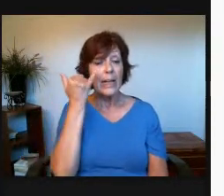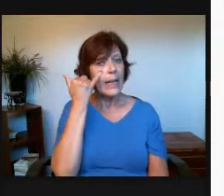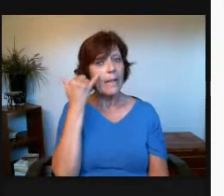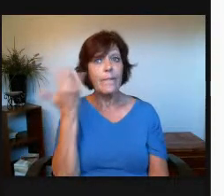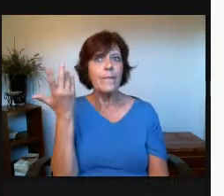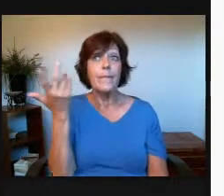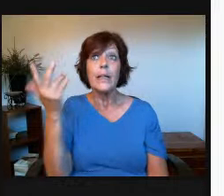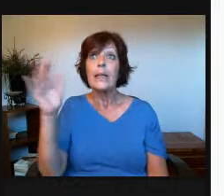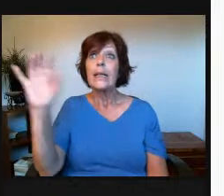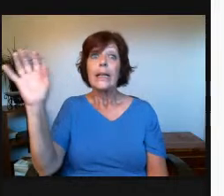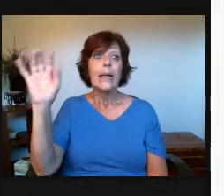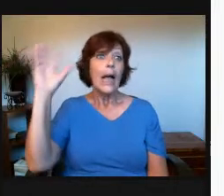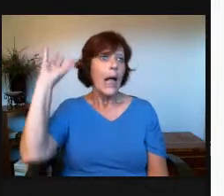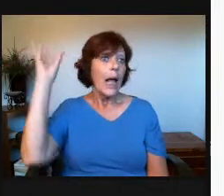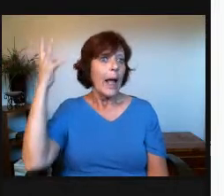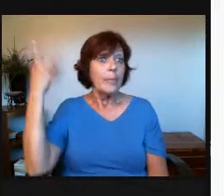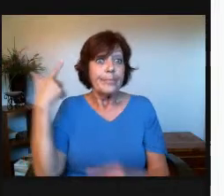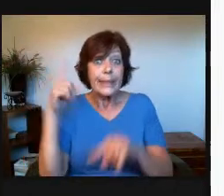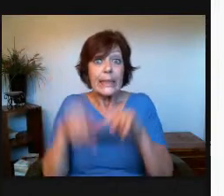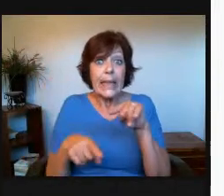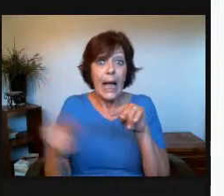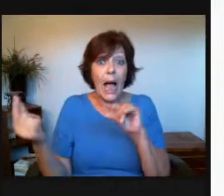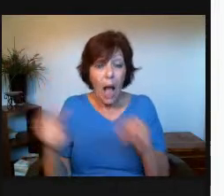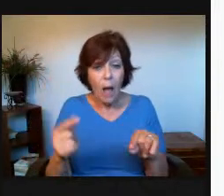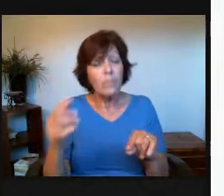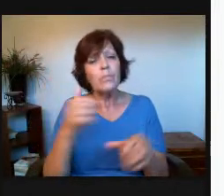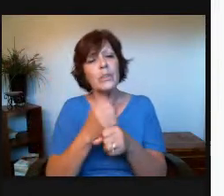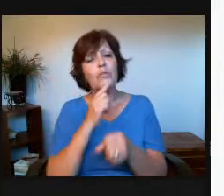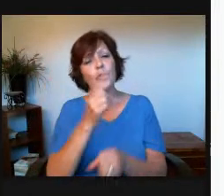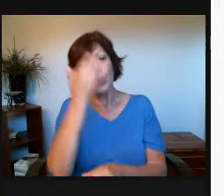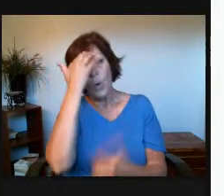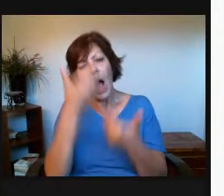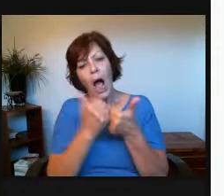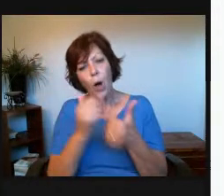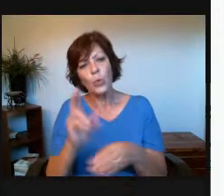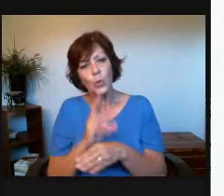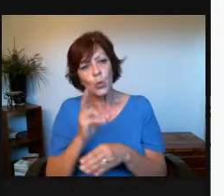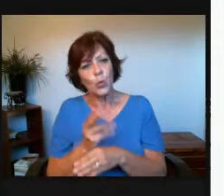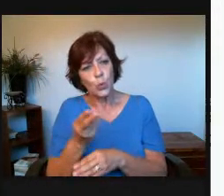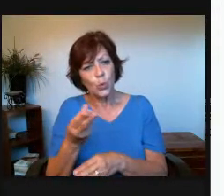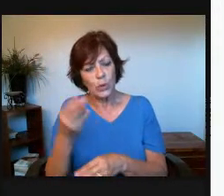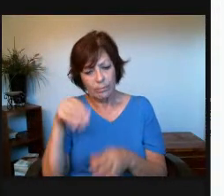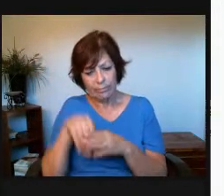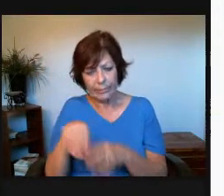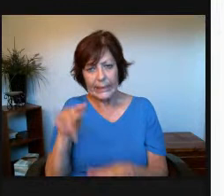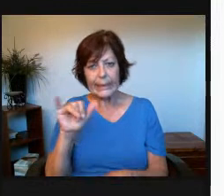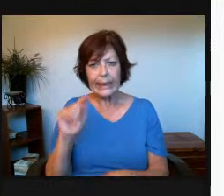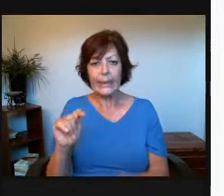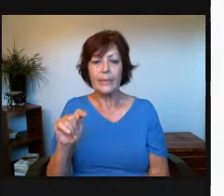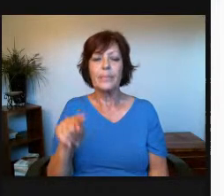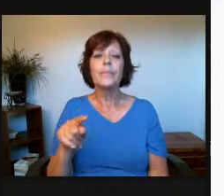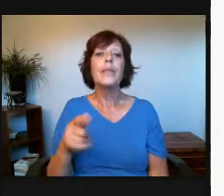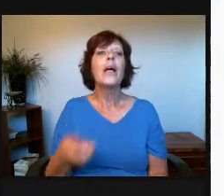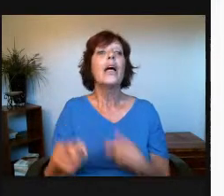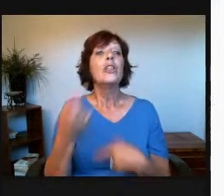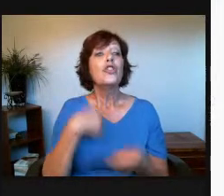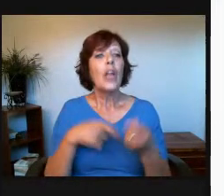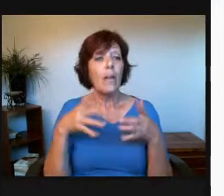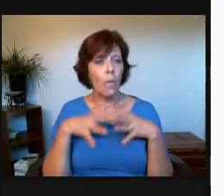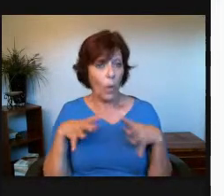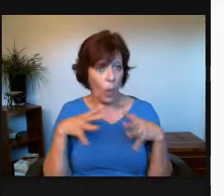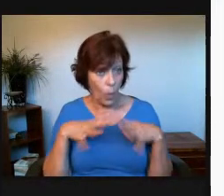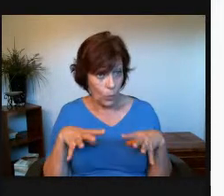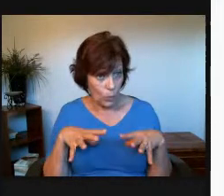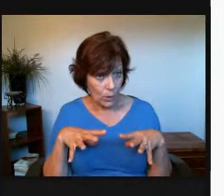responders are delayed. So make sure you know how to use the items in that first aid kit. Make sure you have a change of clothes for members